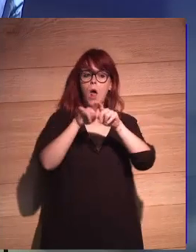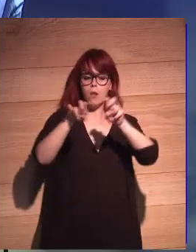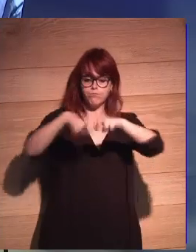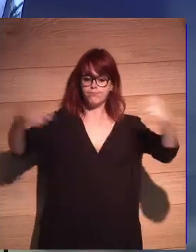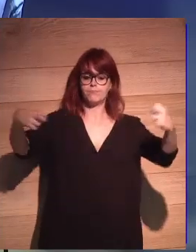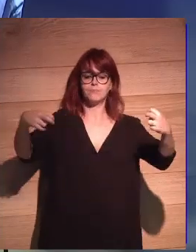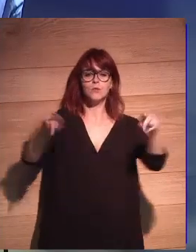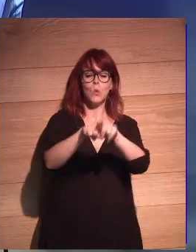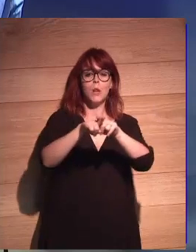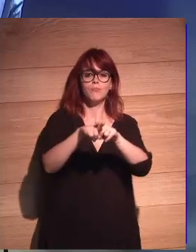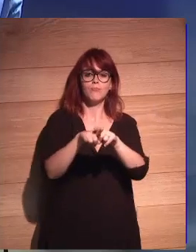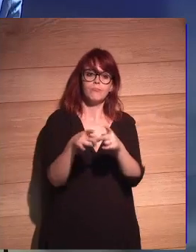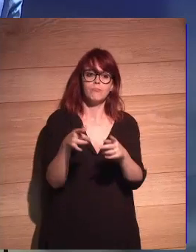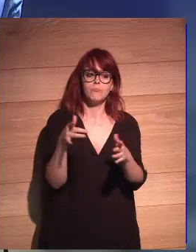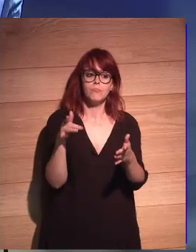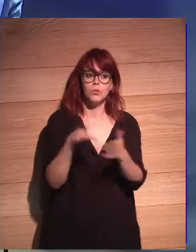not here, so it's